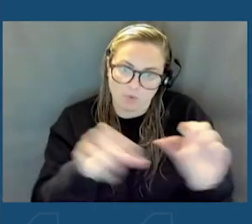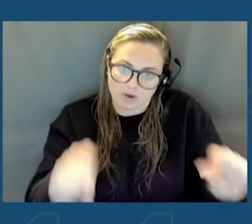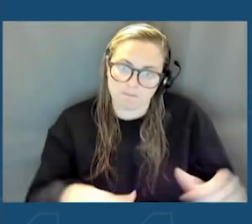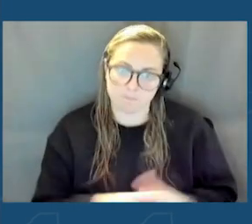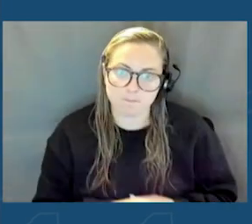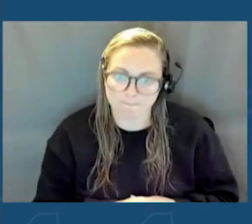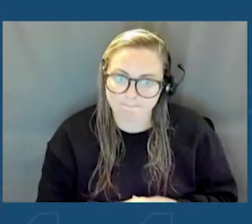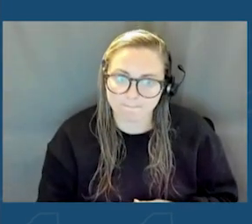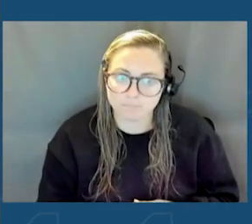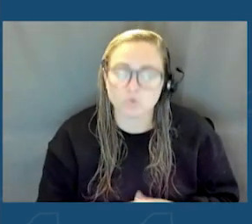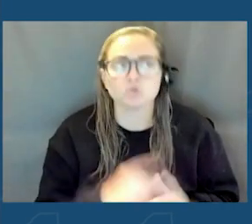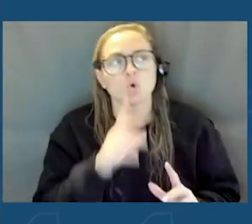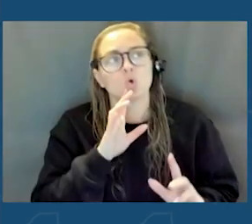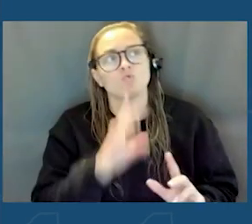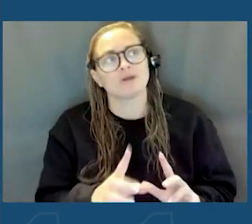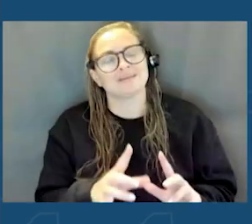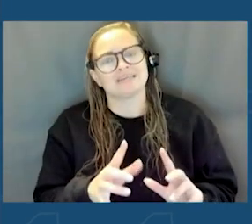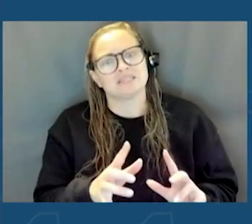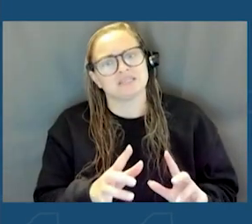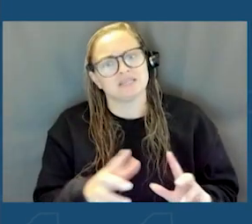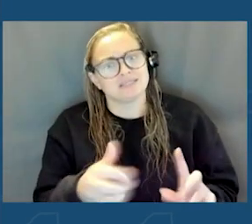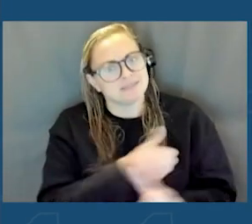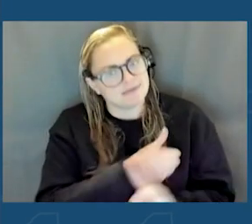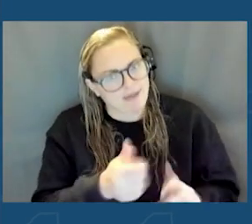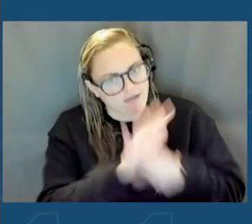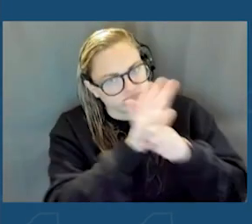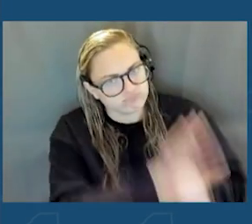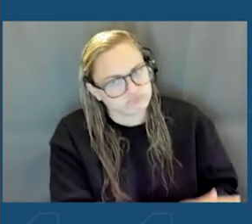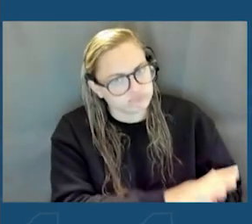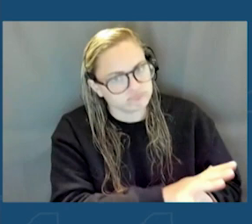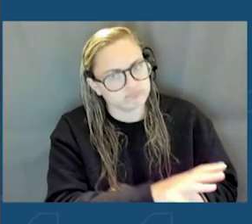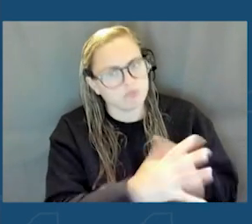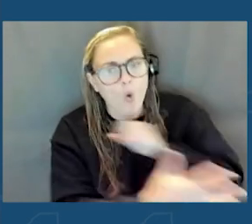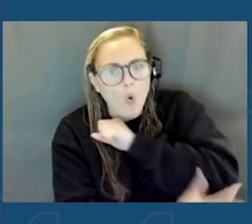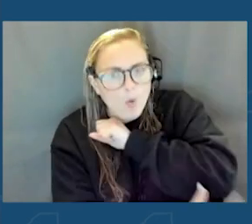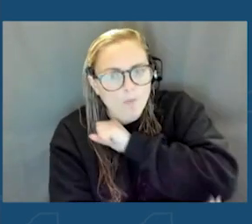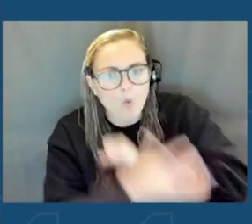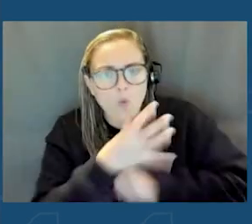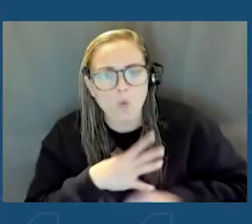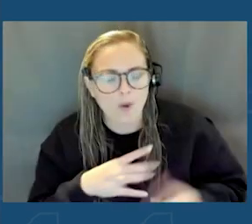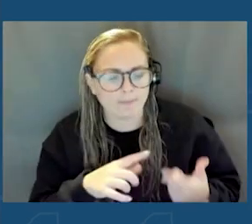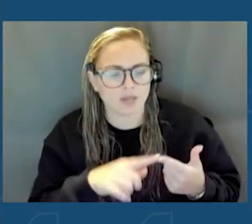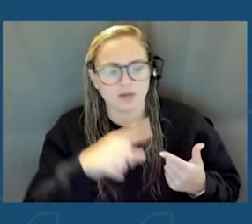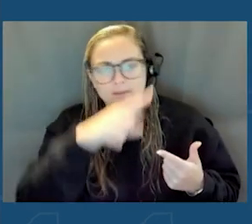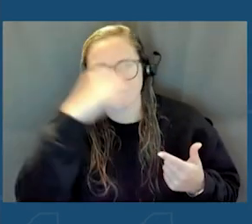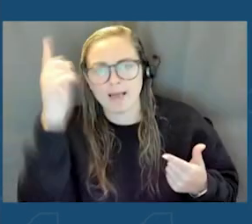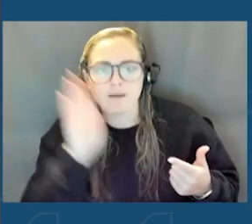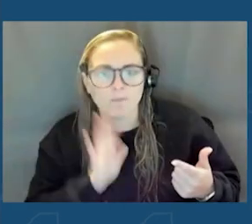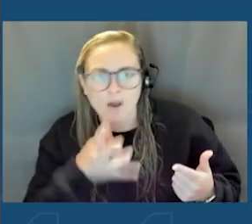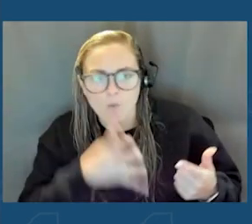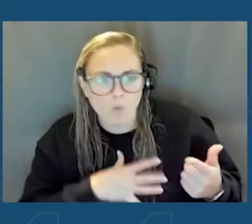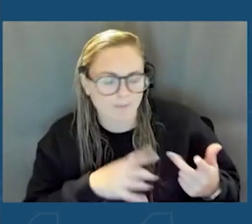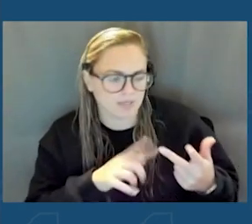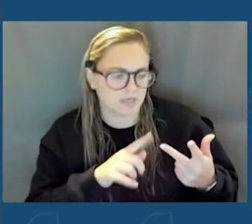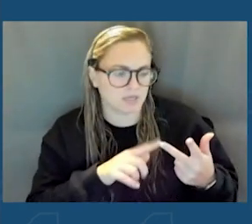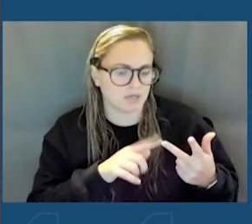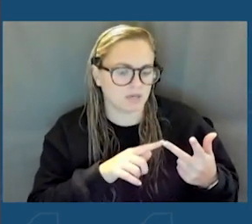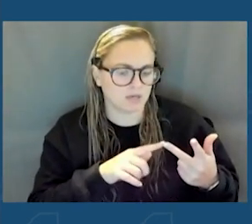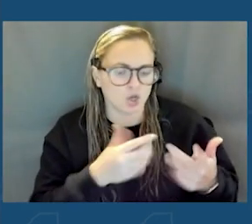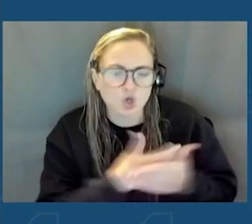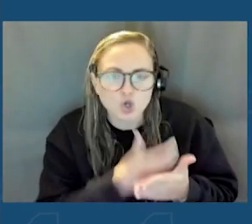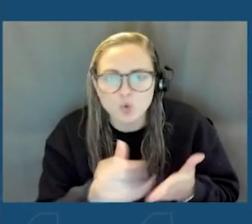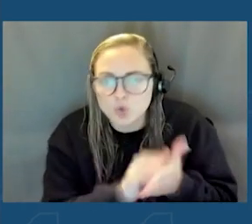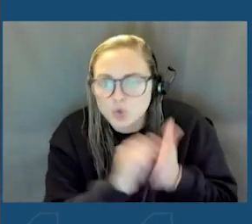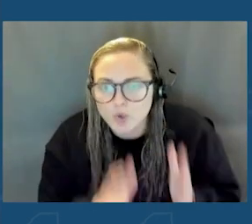attack on poor women, an attack on black and brown women, an attack on new New